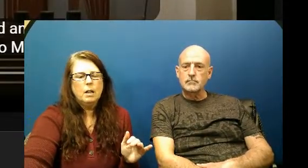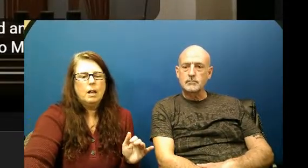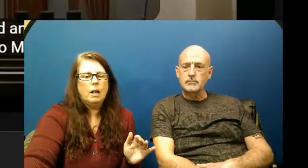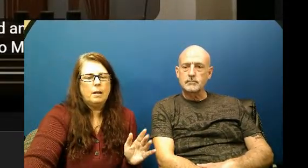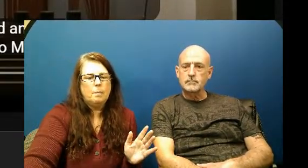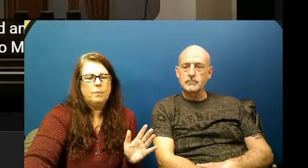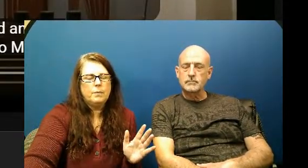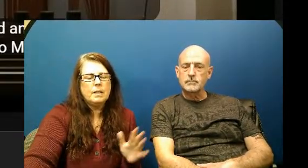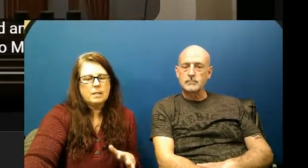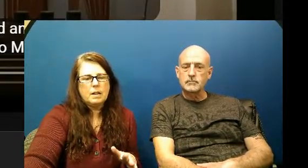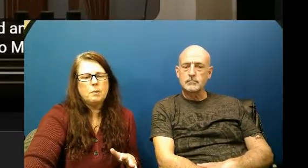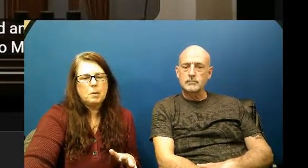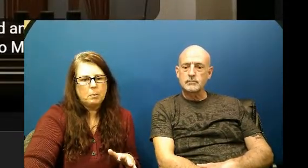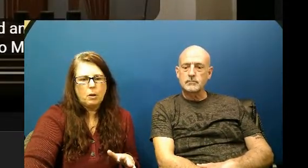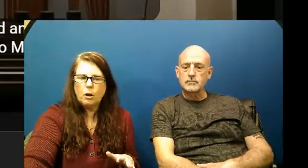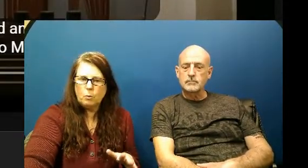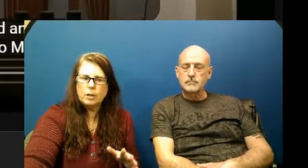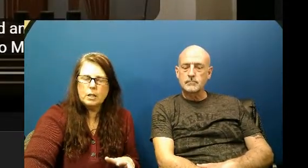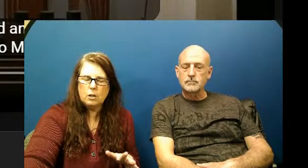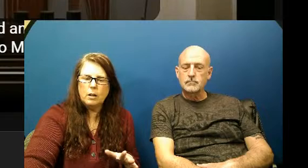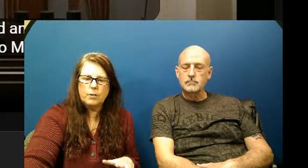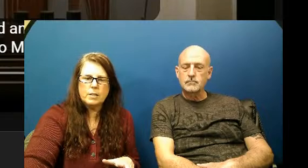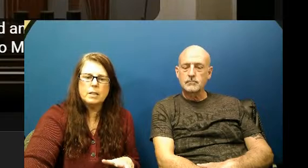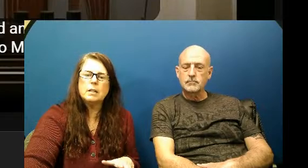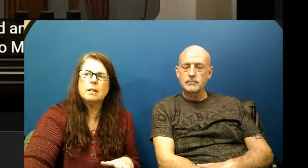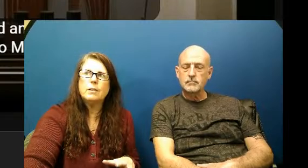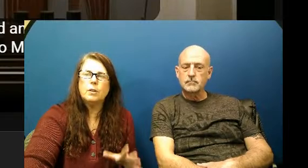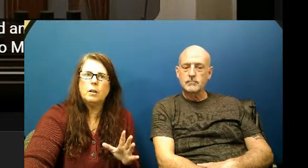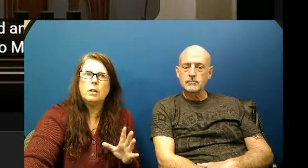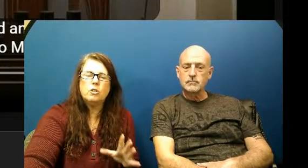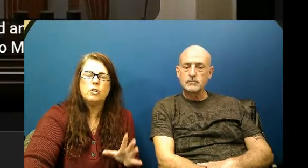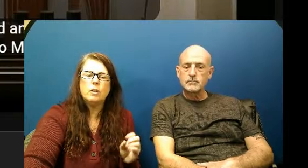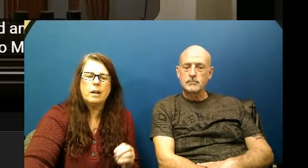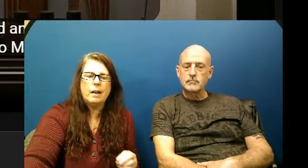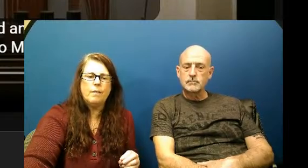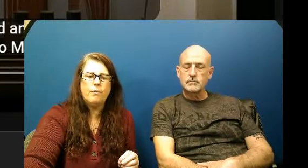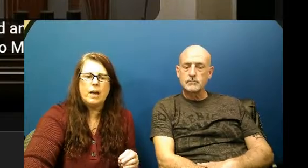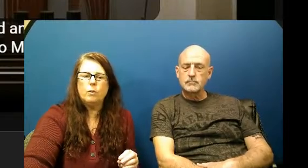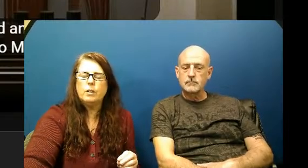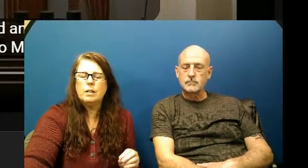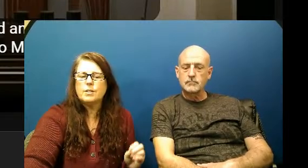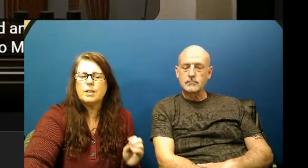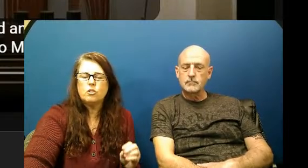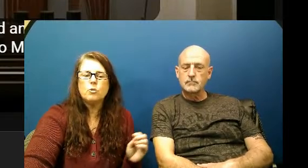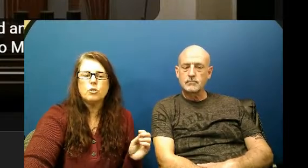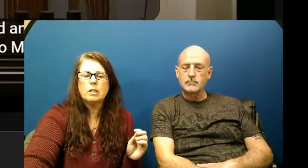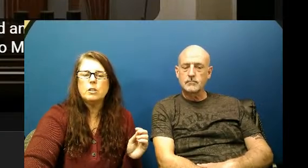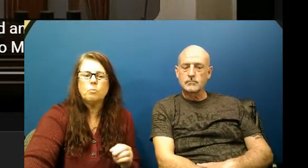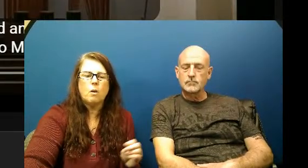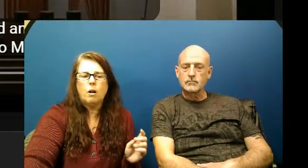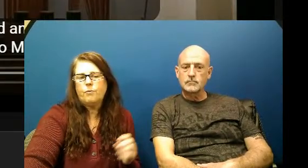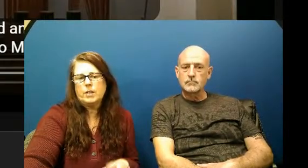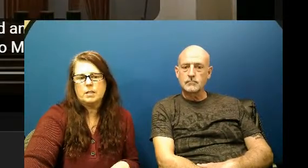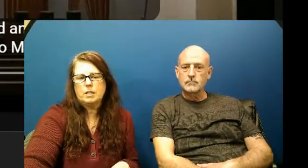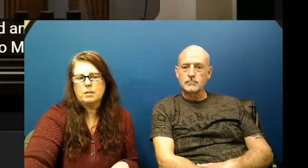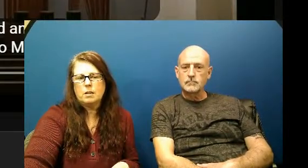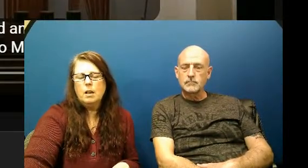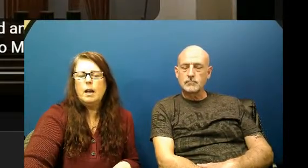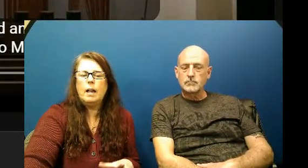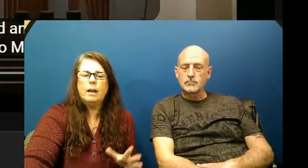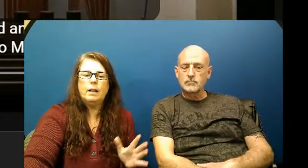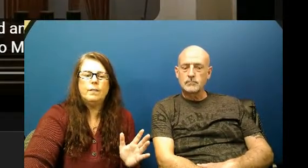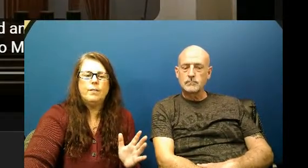again. Yes, David, people are working on fixing it. The issue that I have found is that it's usually the wrong